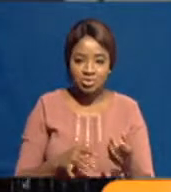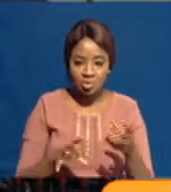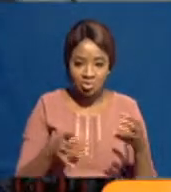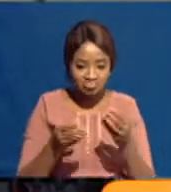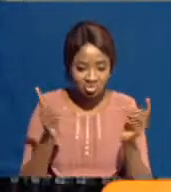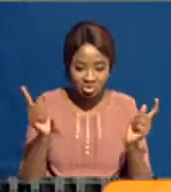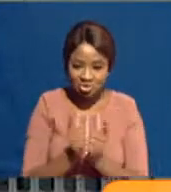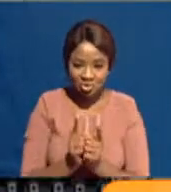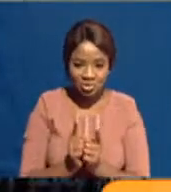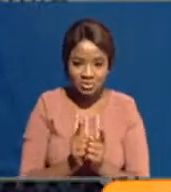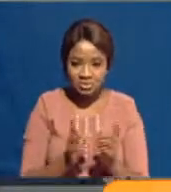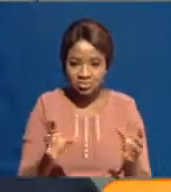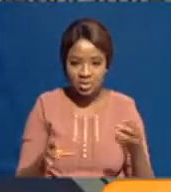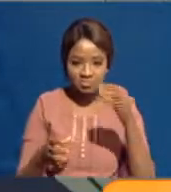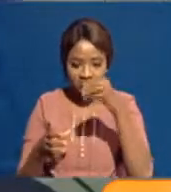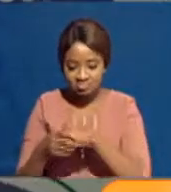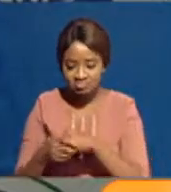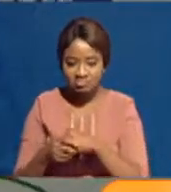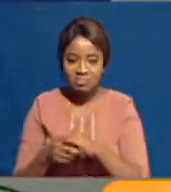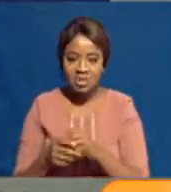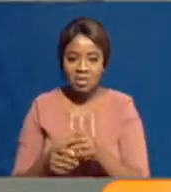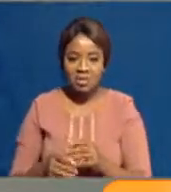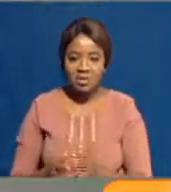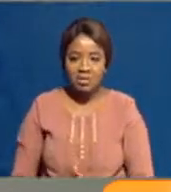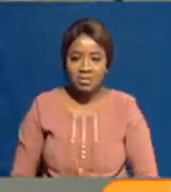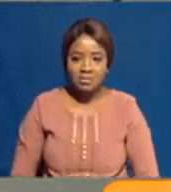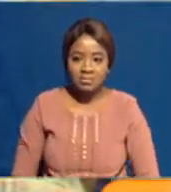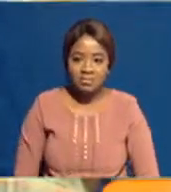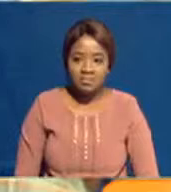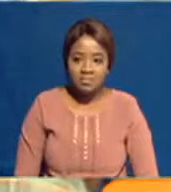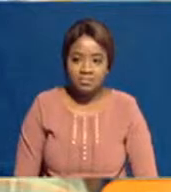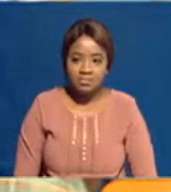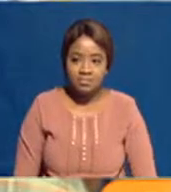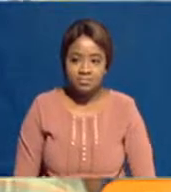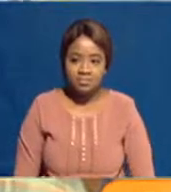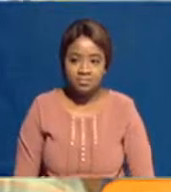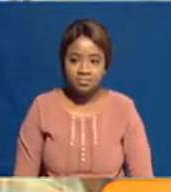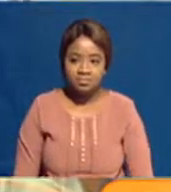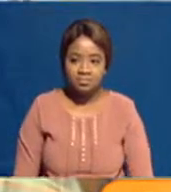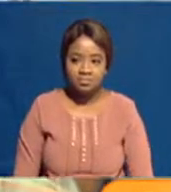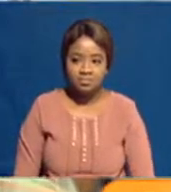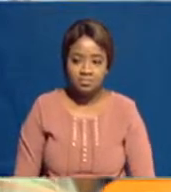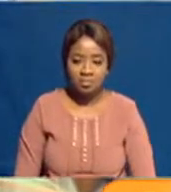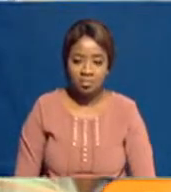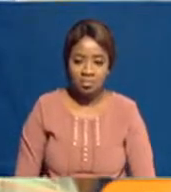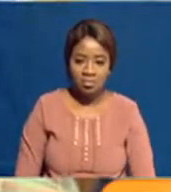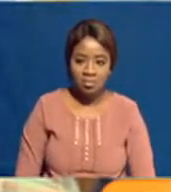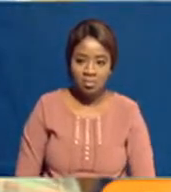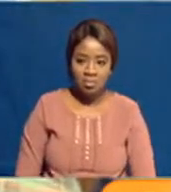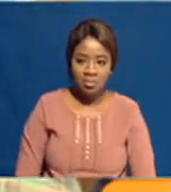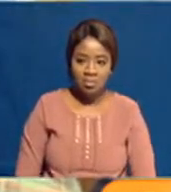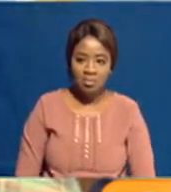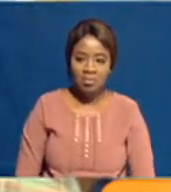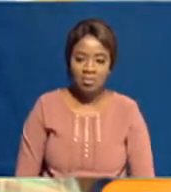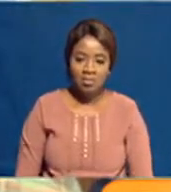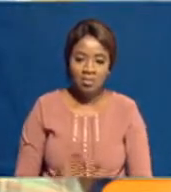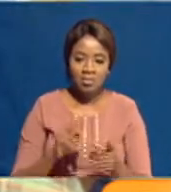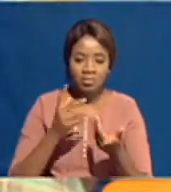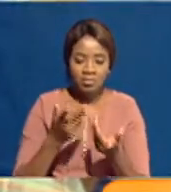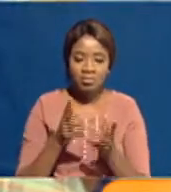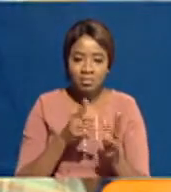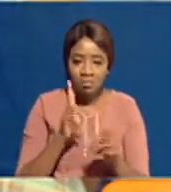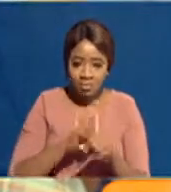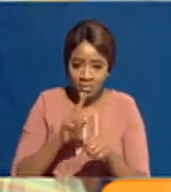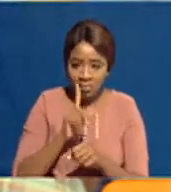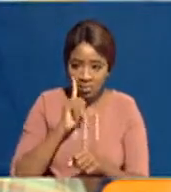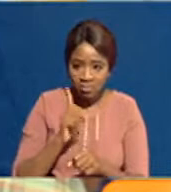the nutrients in the farm, which also affects the health of the soil and also the productivity, and it's a cost to the farmer. So using